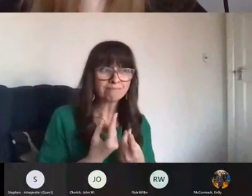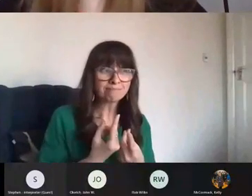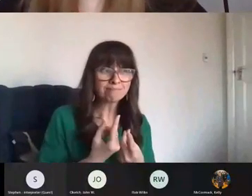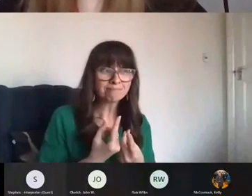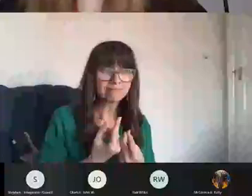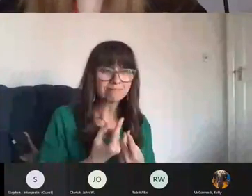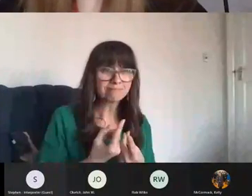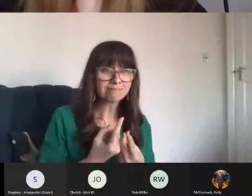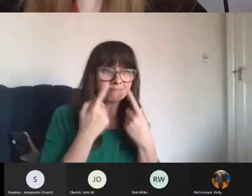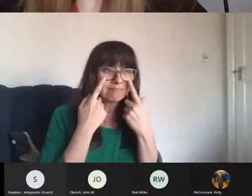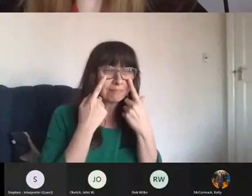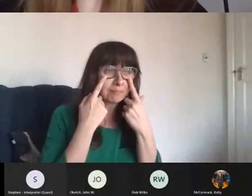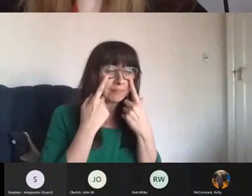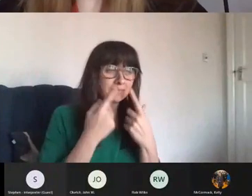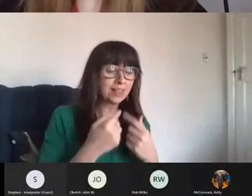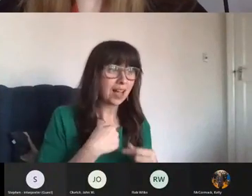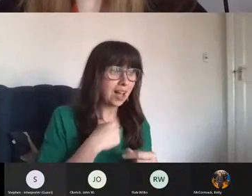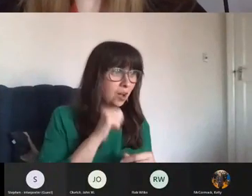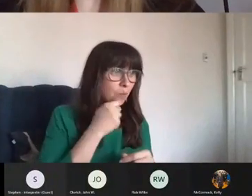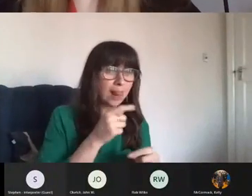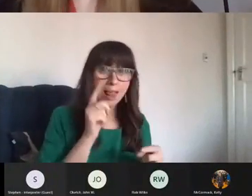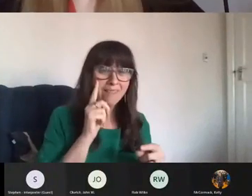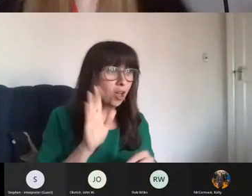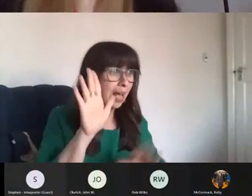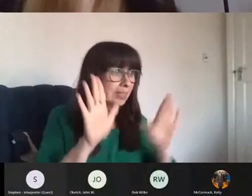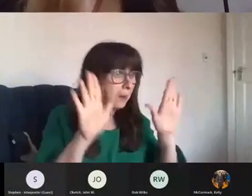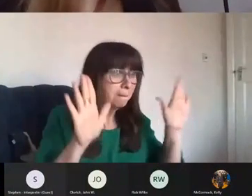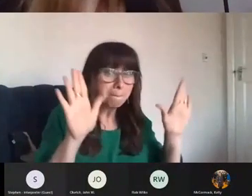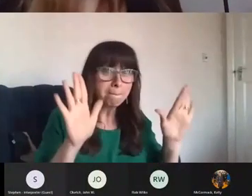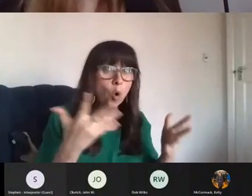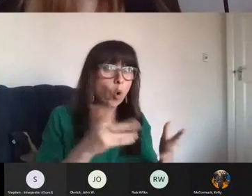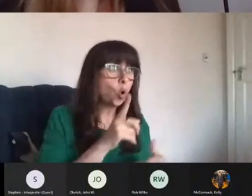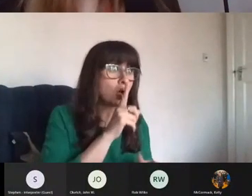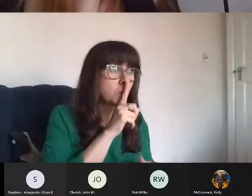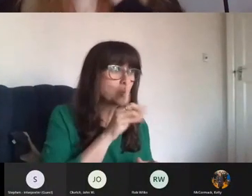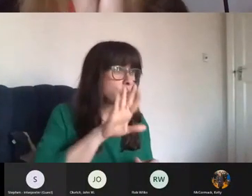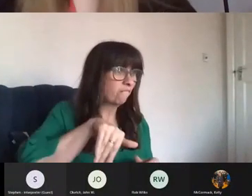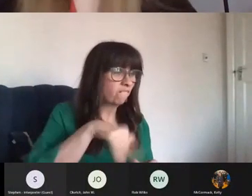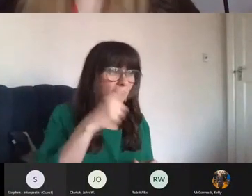something. I'll try and keep an eye for any hands, or just unmute